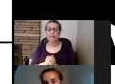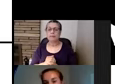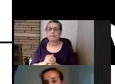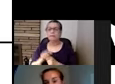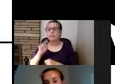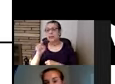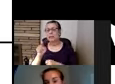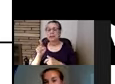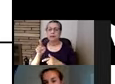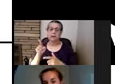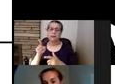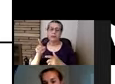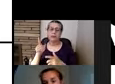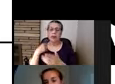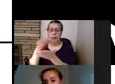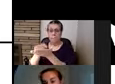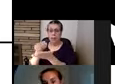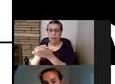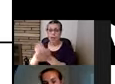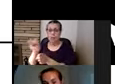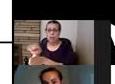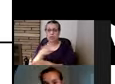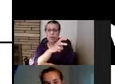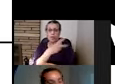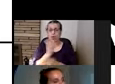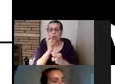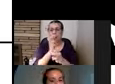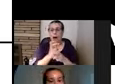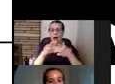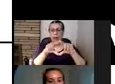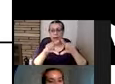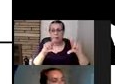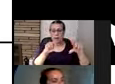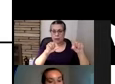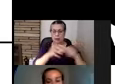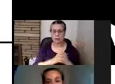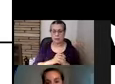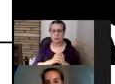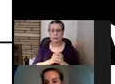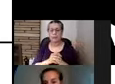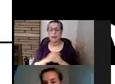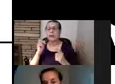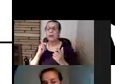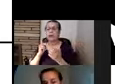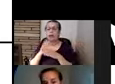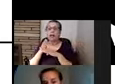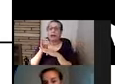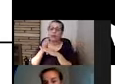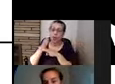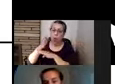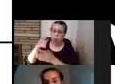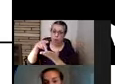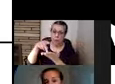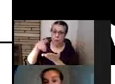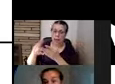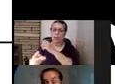balances from these cards can be transferred to a hard plastic standard Charlie card. Further, overpayment in cash at a streetscape fare vending machine will be